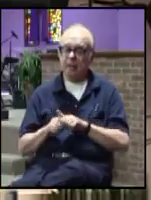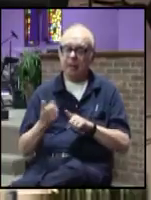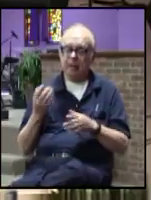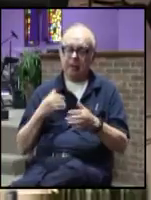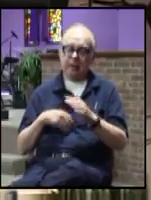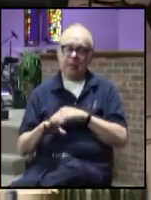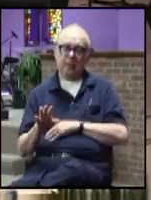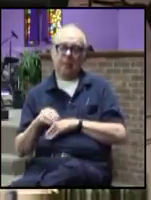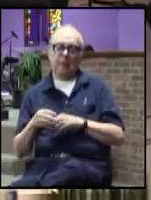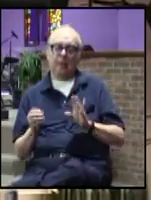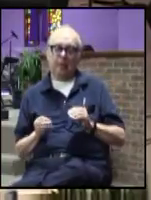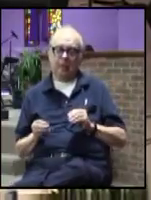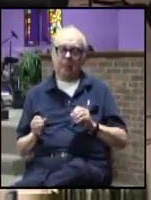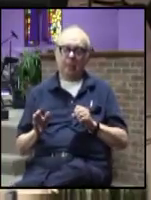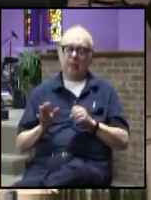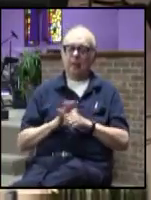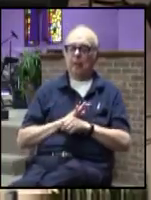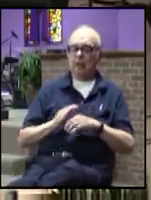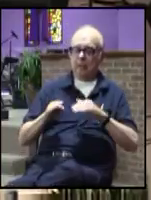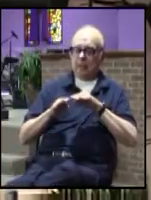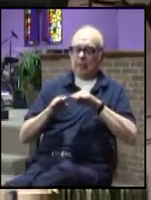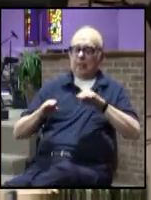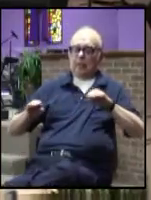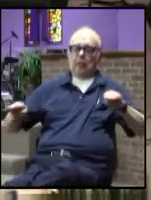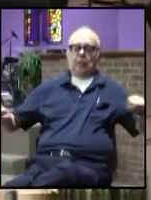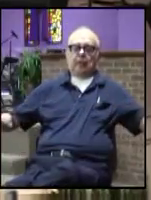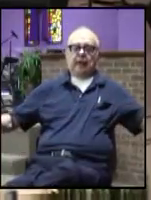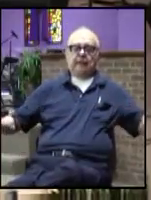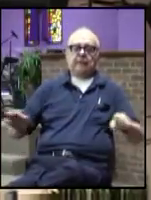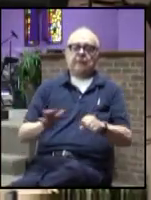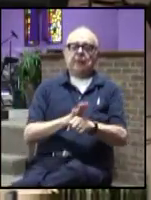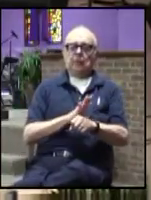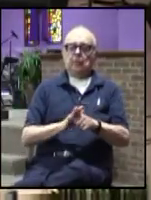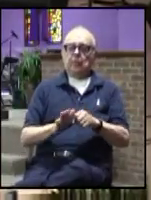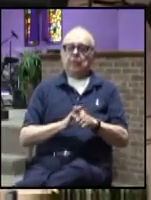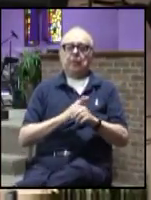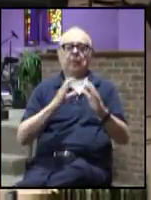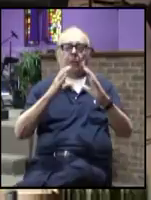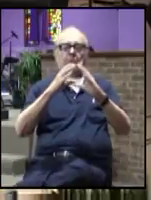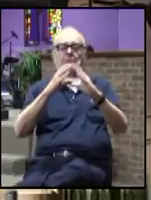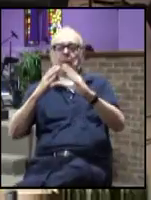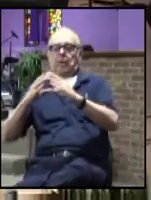okay? So I walk in, and the whole floor is filled with balloons.